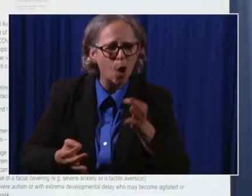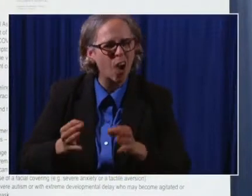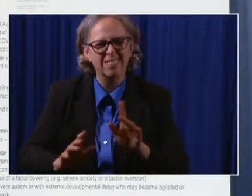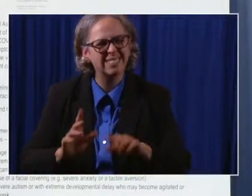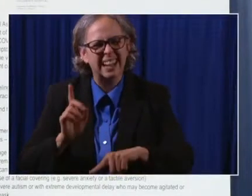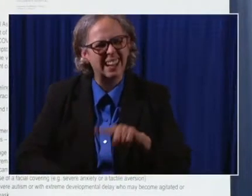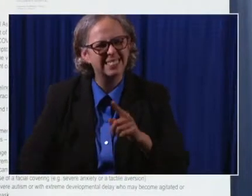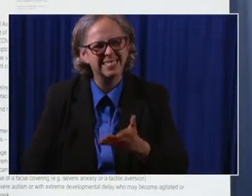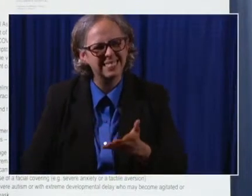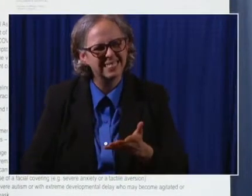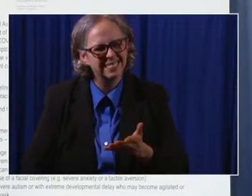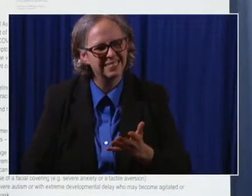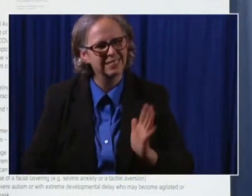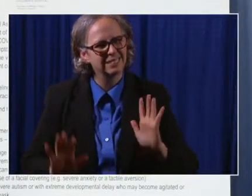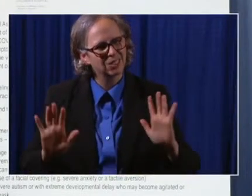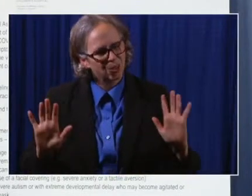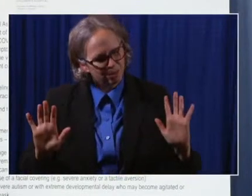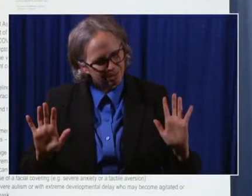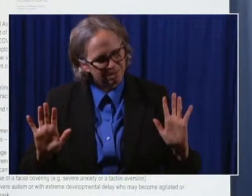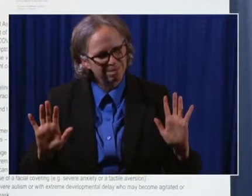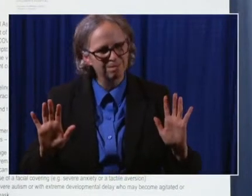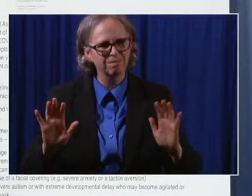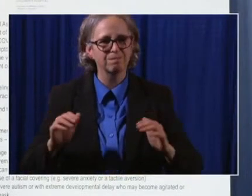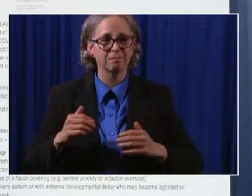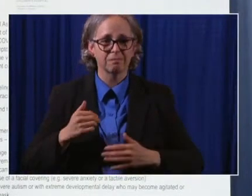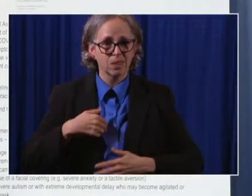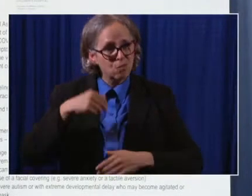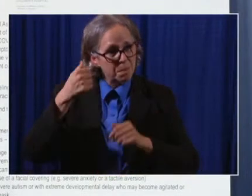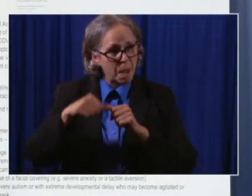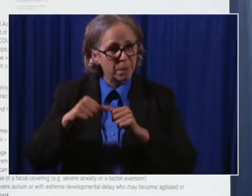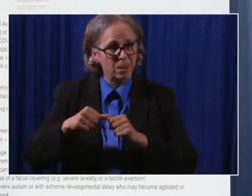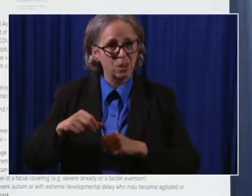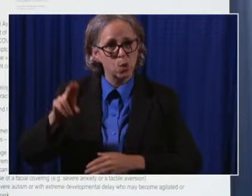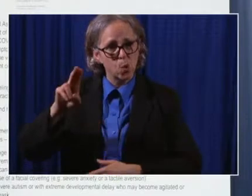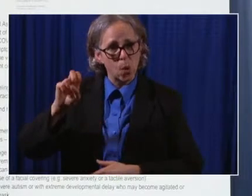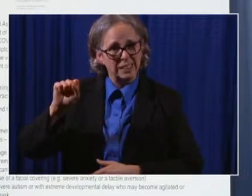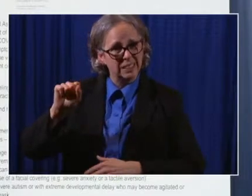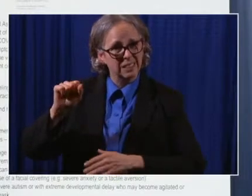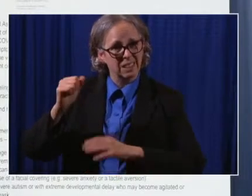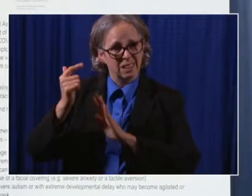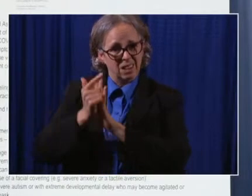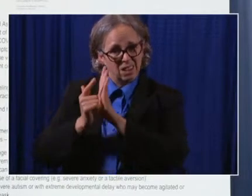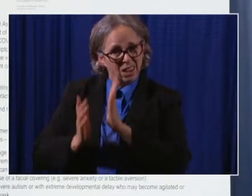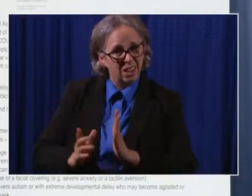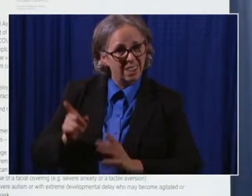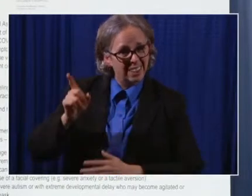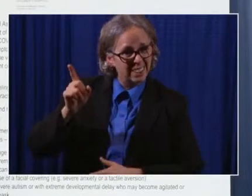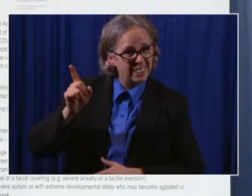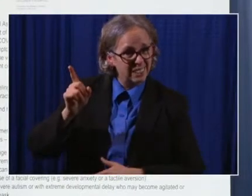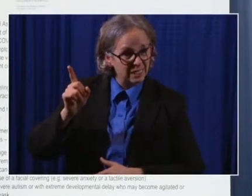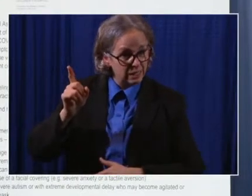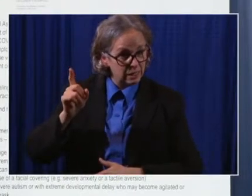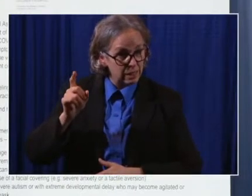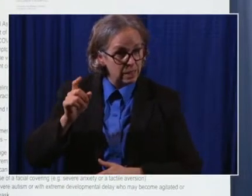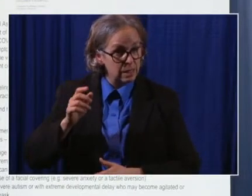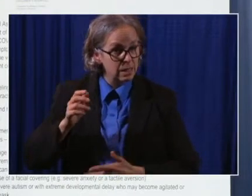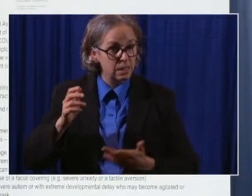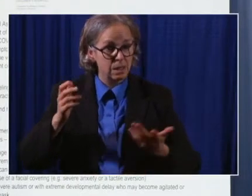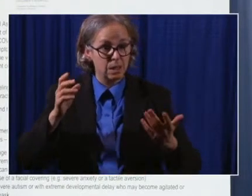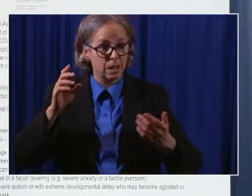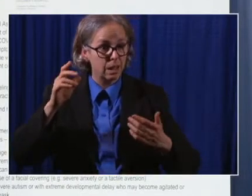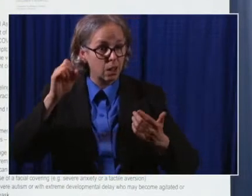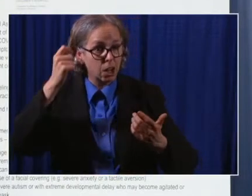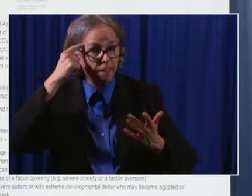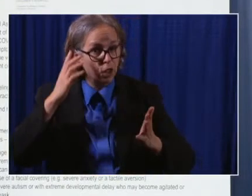and I think you all asked him collectively this twice, whether there's any connection with the governor's office,